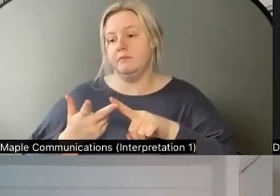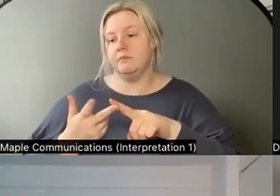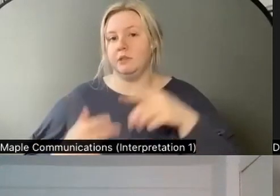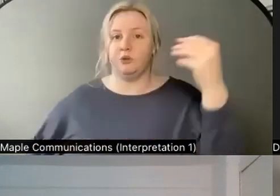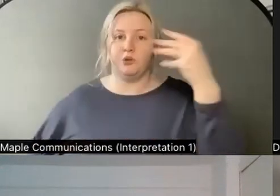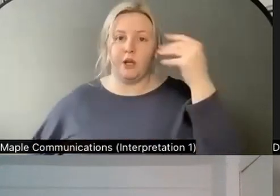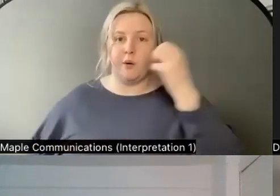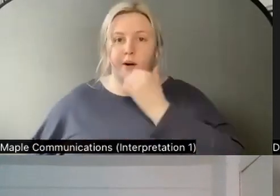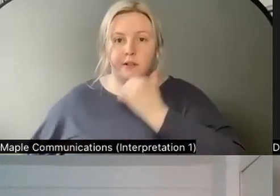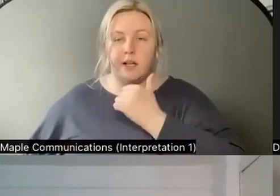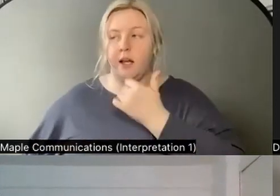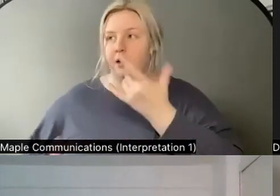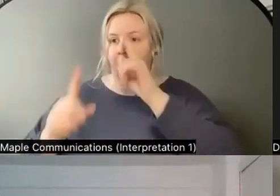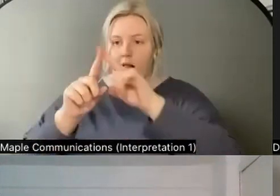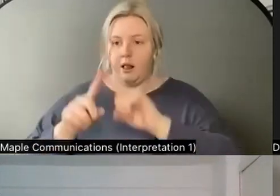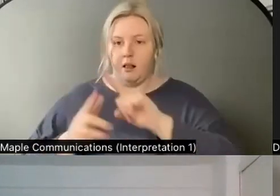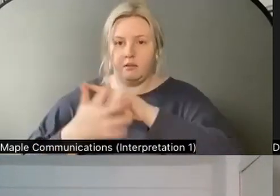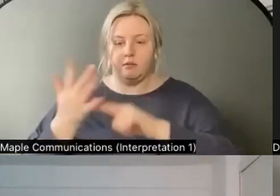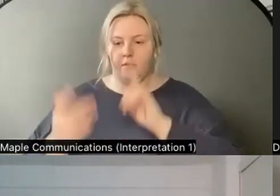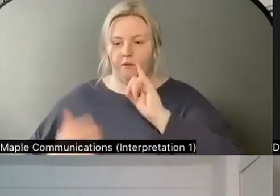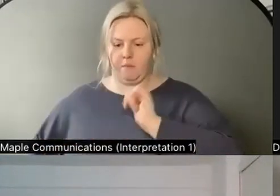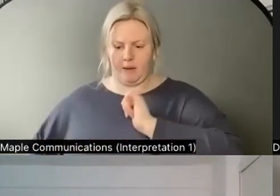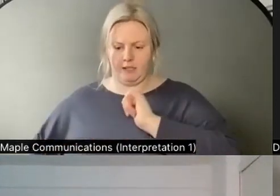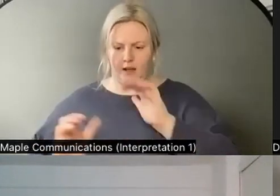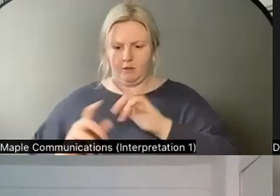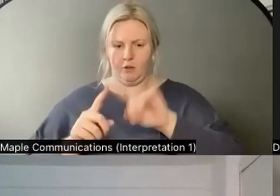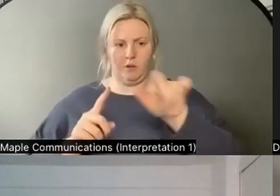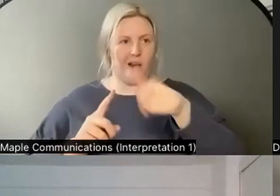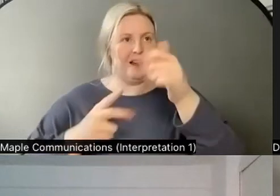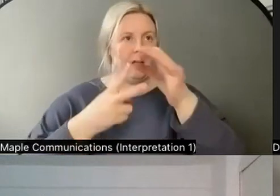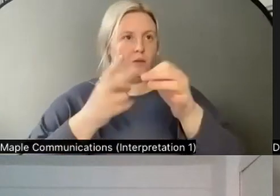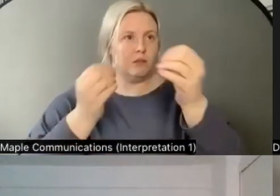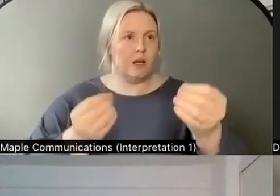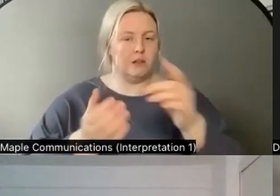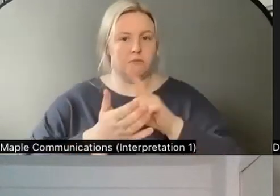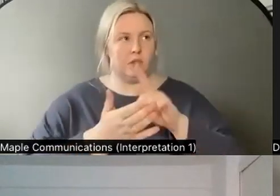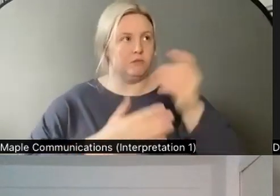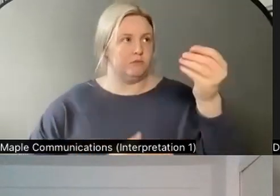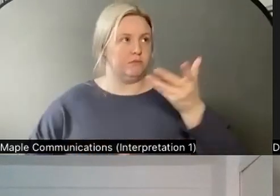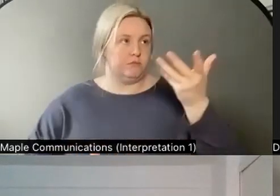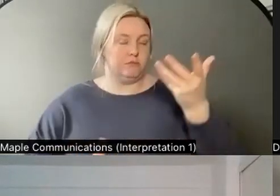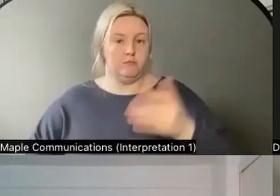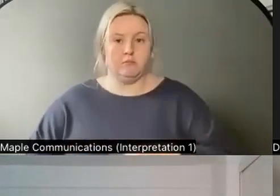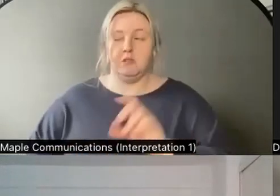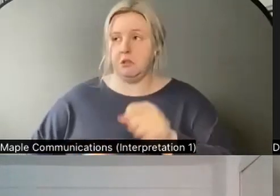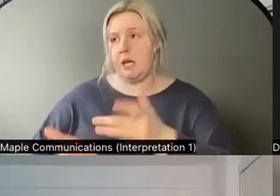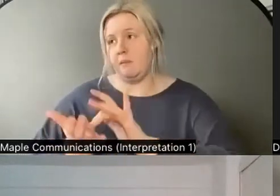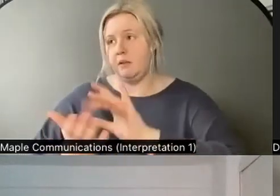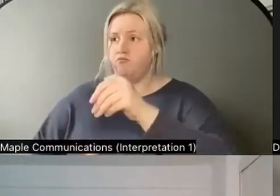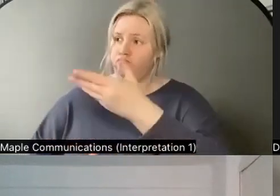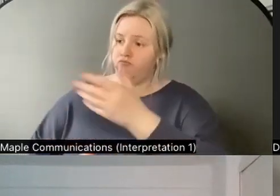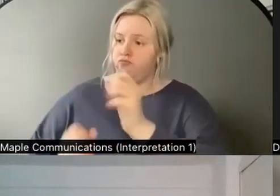day. And, you know, that's basically it. You know, you can take some medication